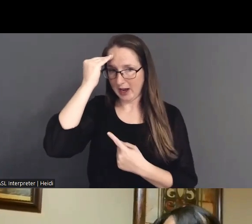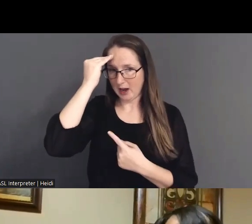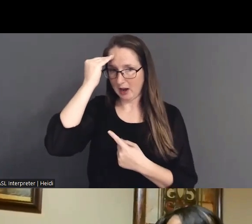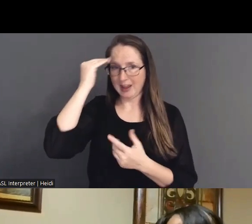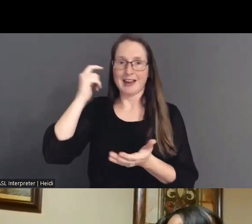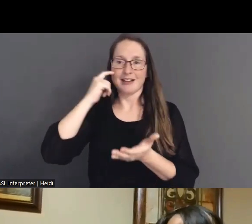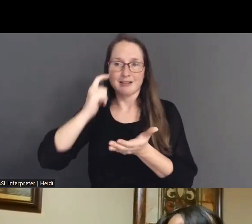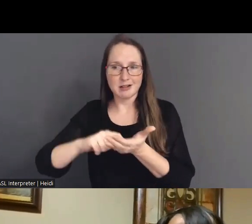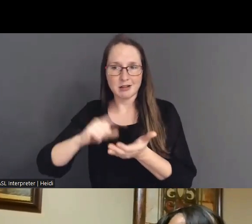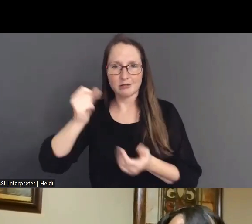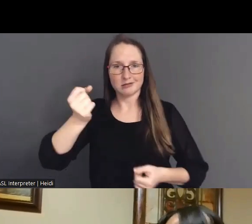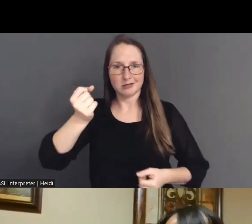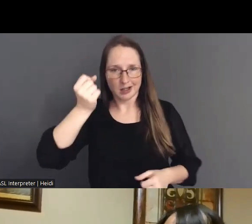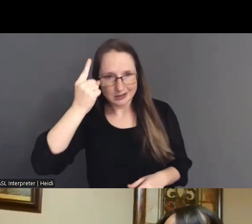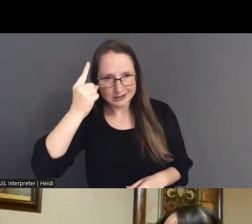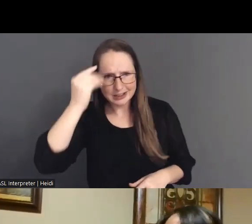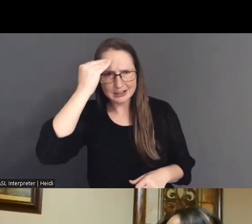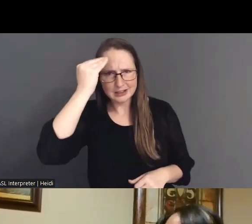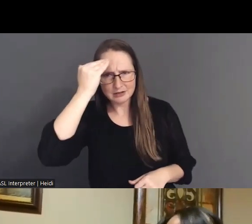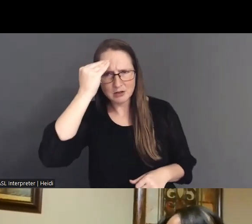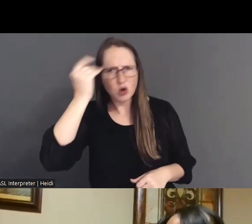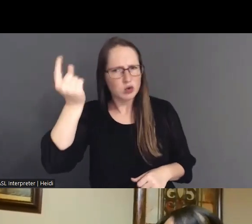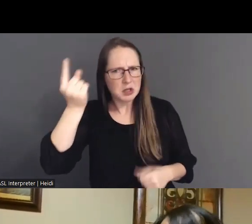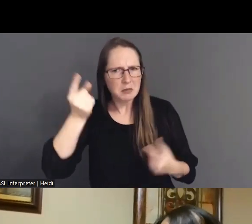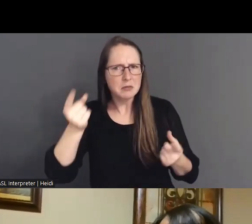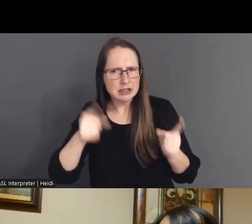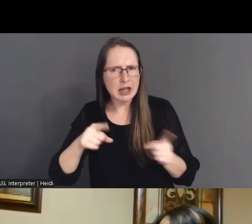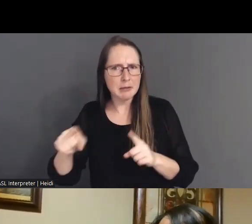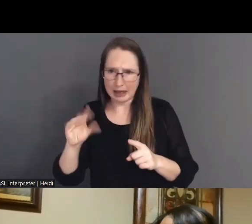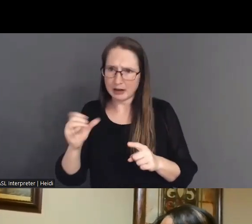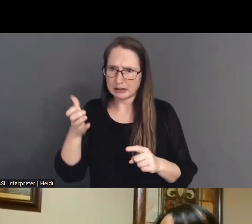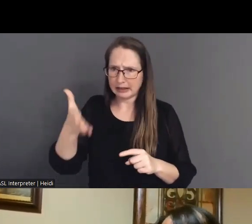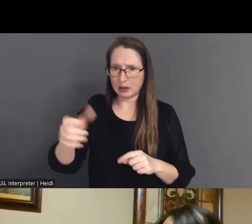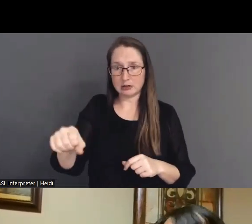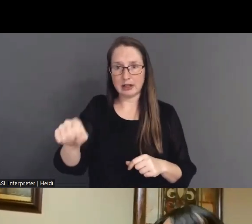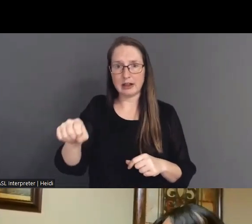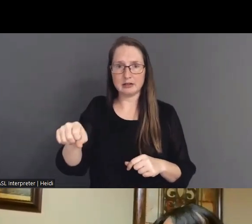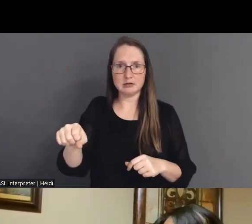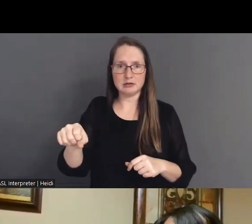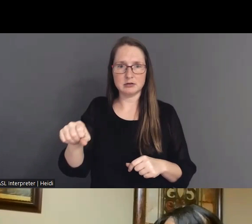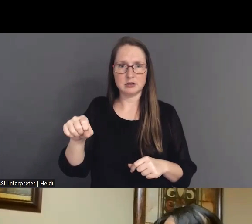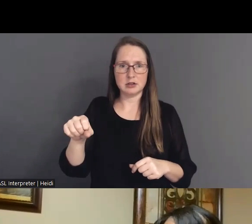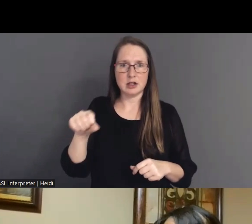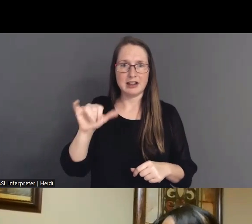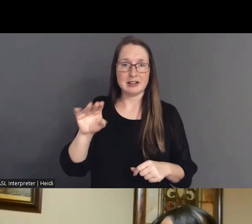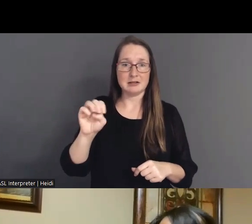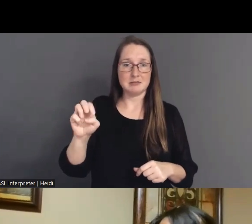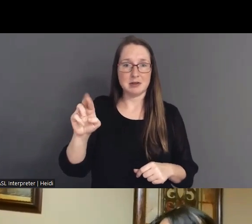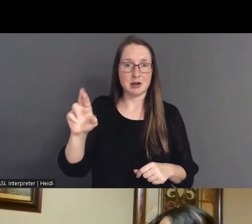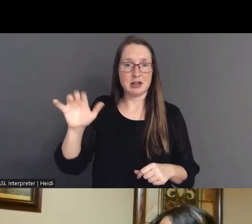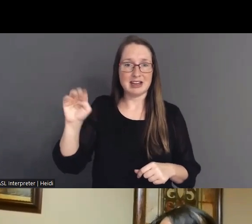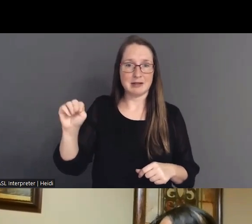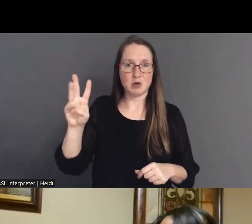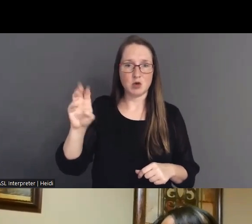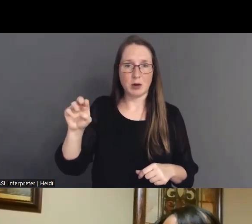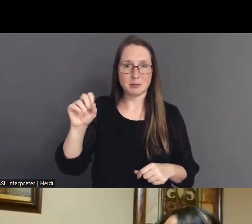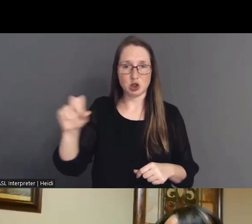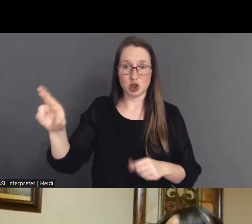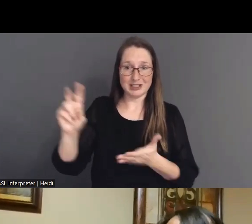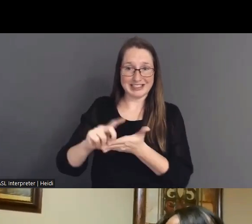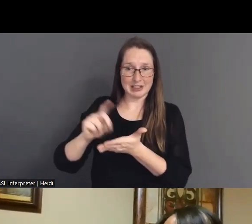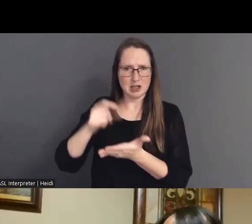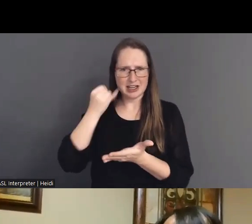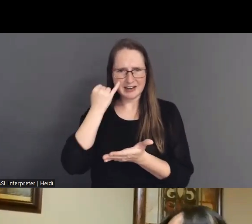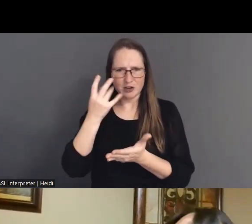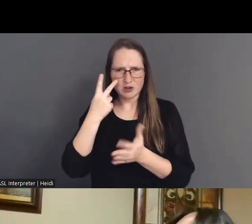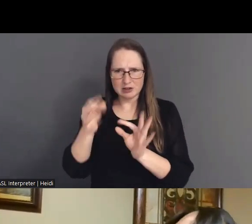knowledge and understanding that something's happening and it exists. This is the Merriam-Webster dictionary. So if you look at it, it's